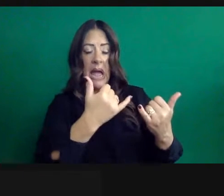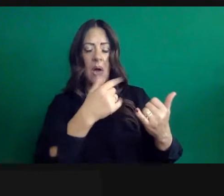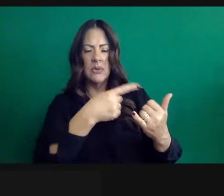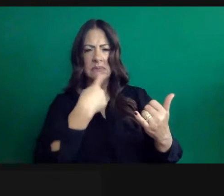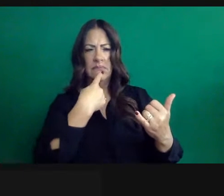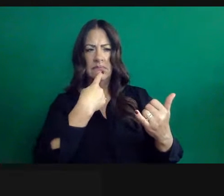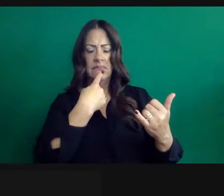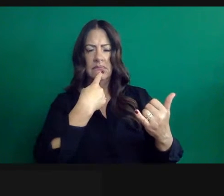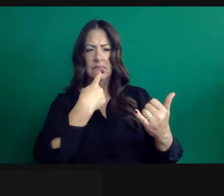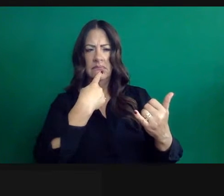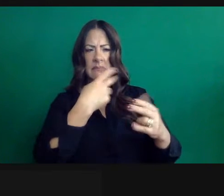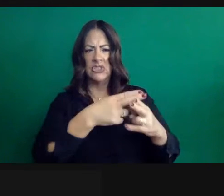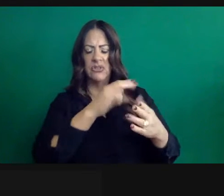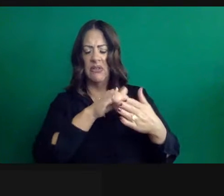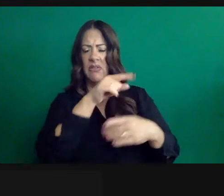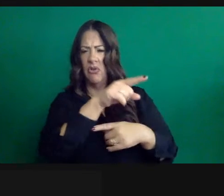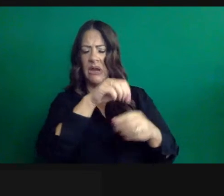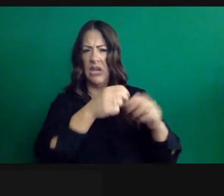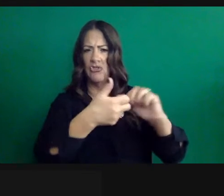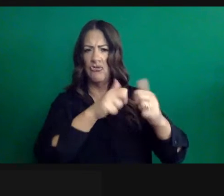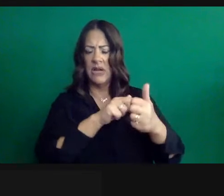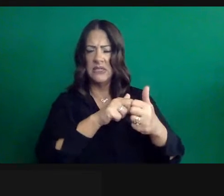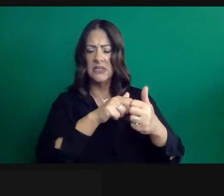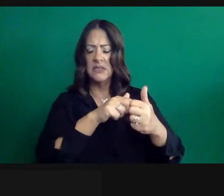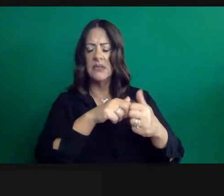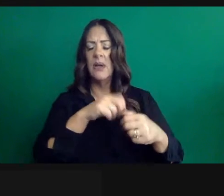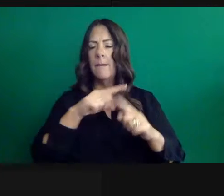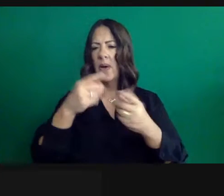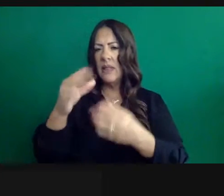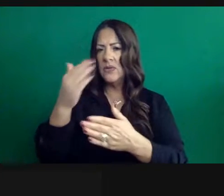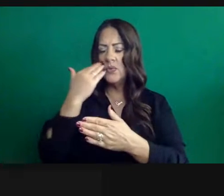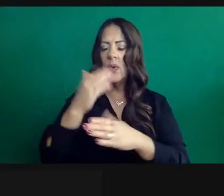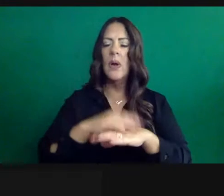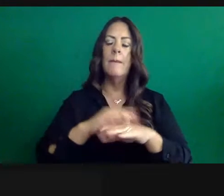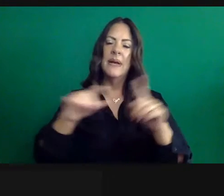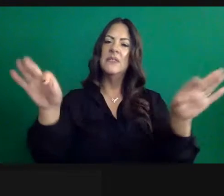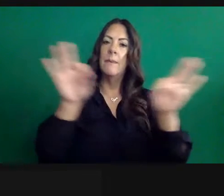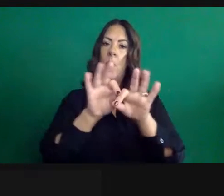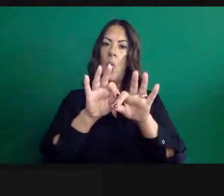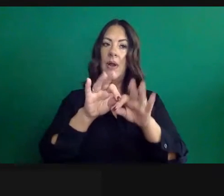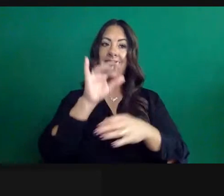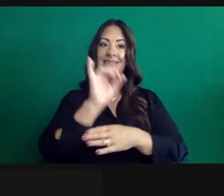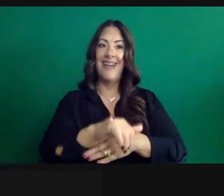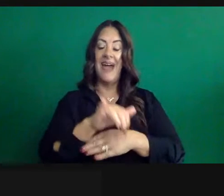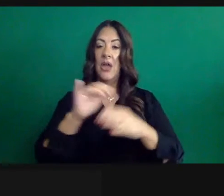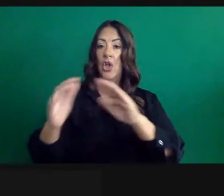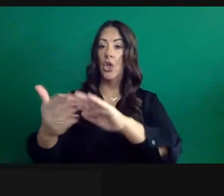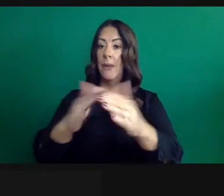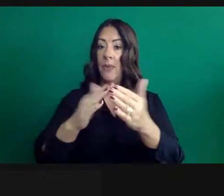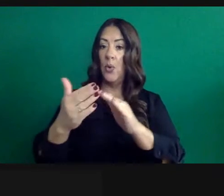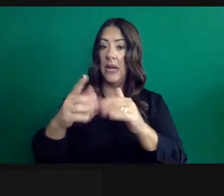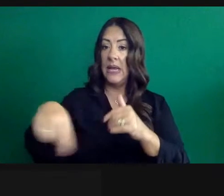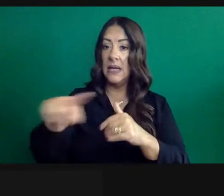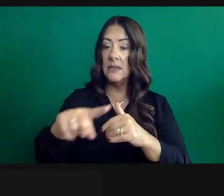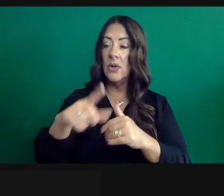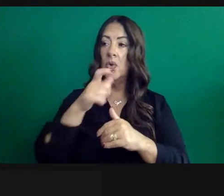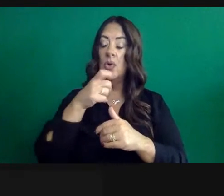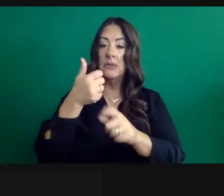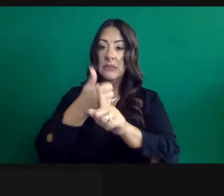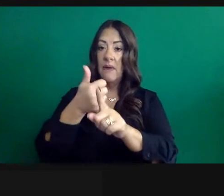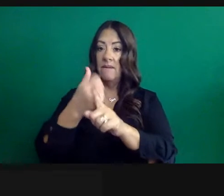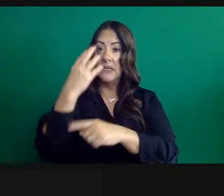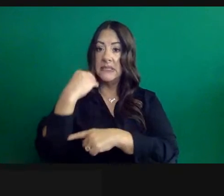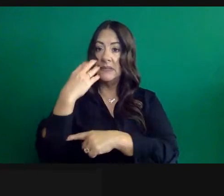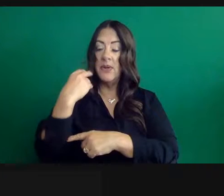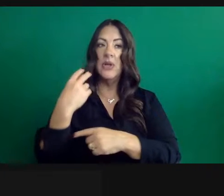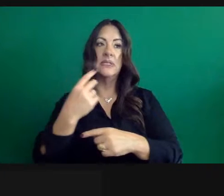again, remind you that that designation is important at a facility level, but that communities who are experiencing